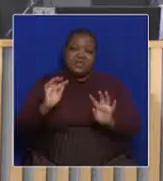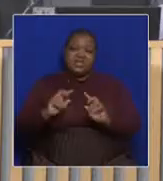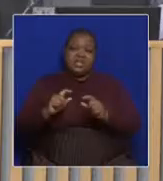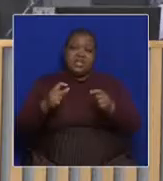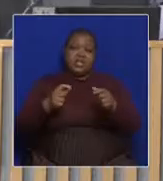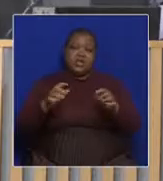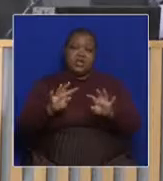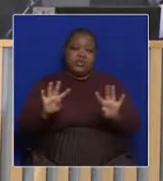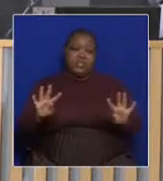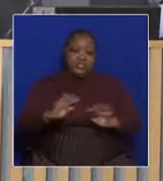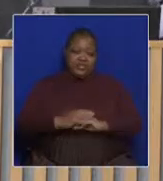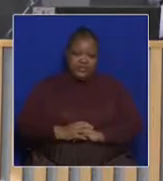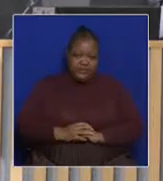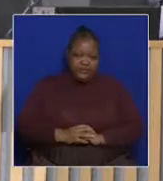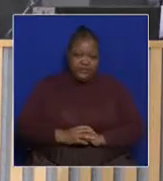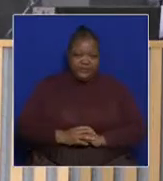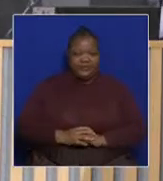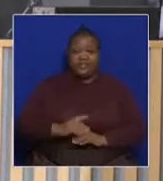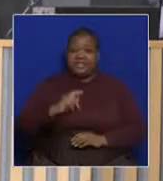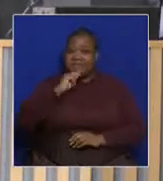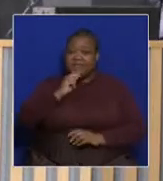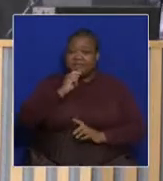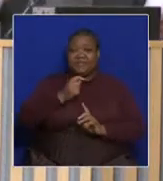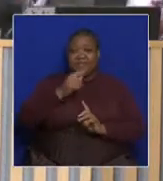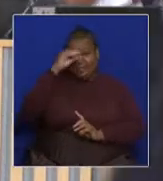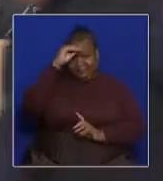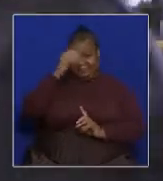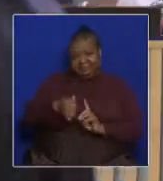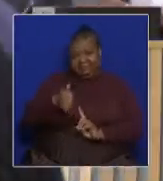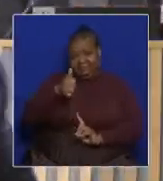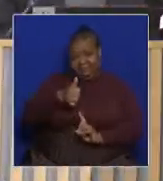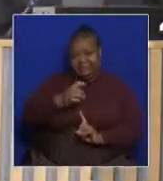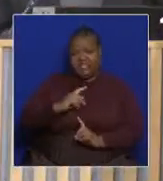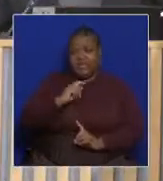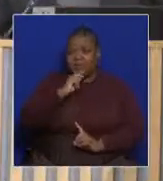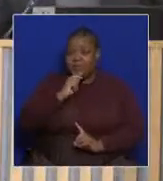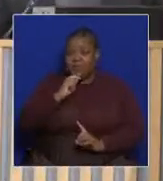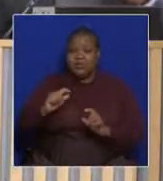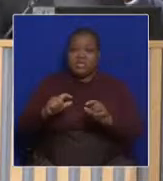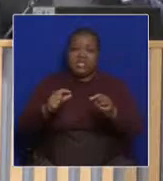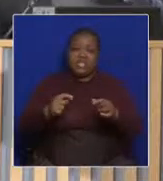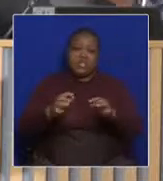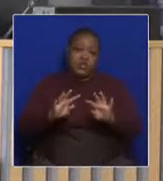Good morning, Colonel. Good morning, Commissioners.